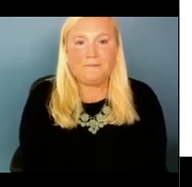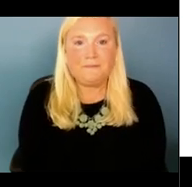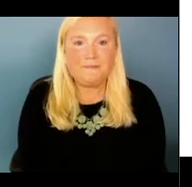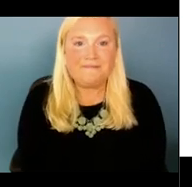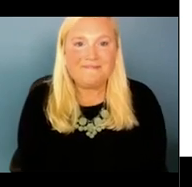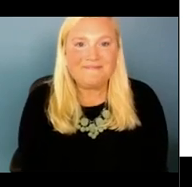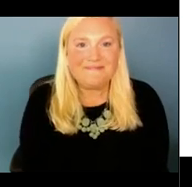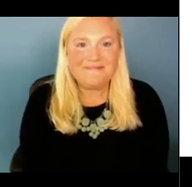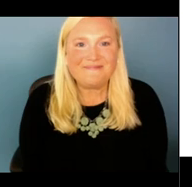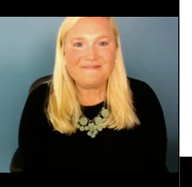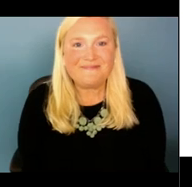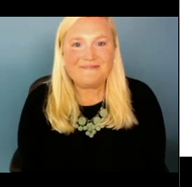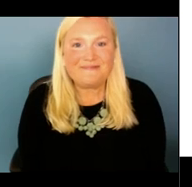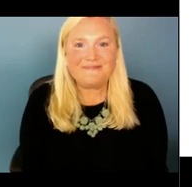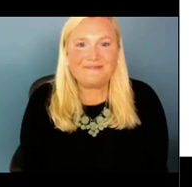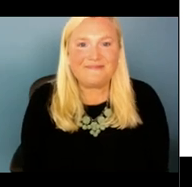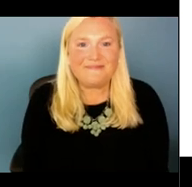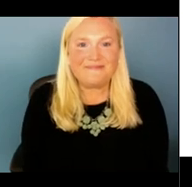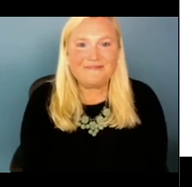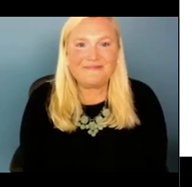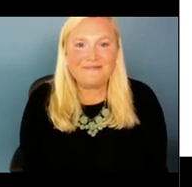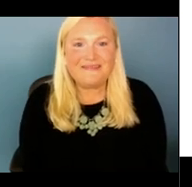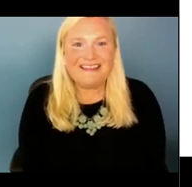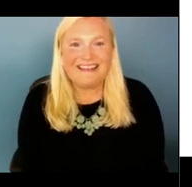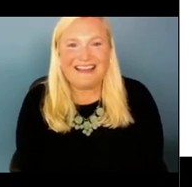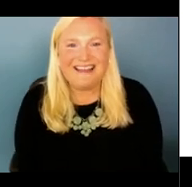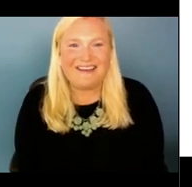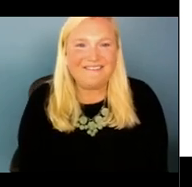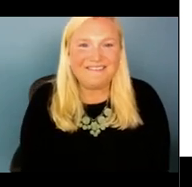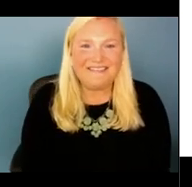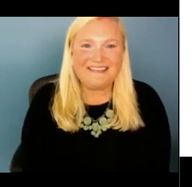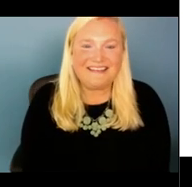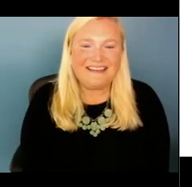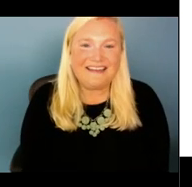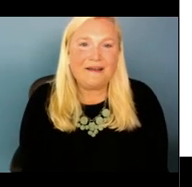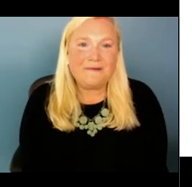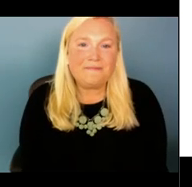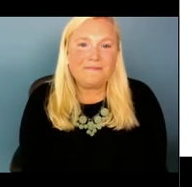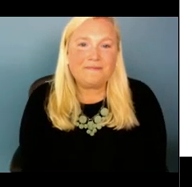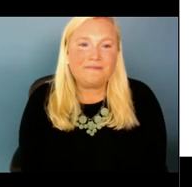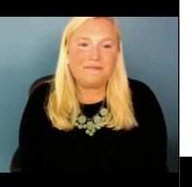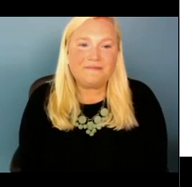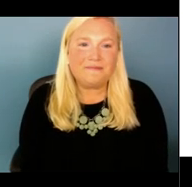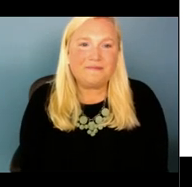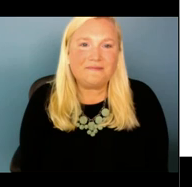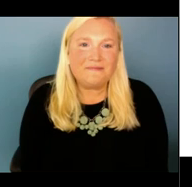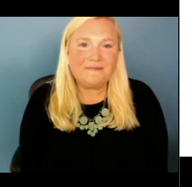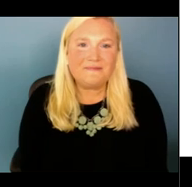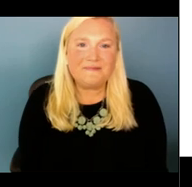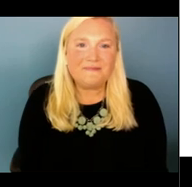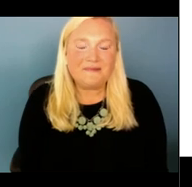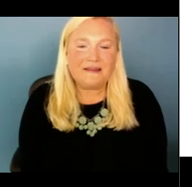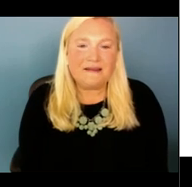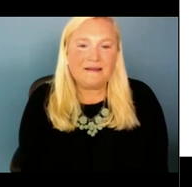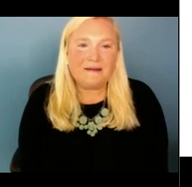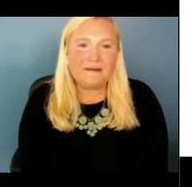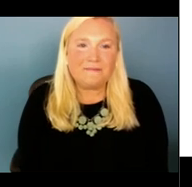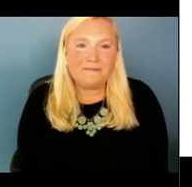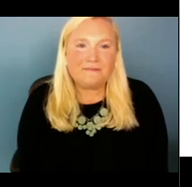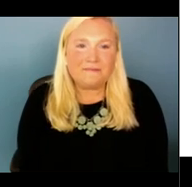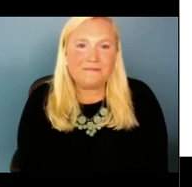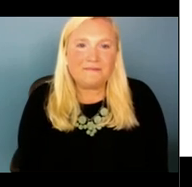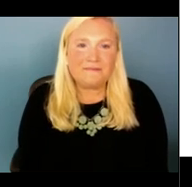well. Excellent. Welcome, Martha. Thank you. Our next panelist is Dr. Scott